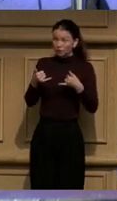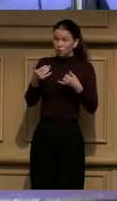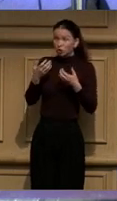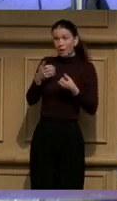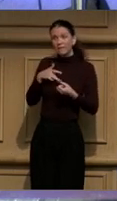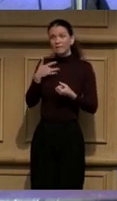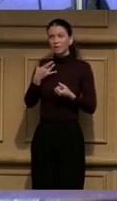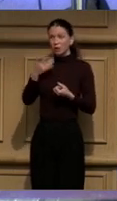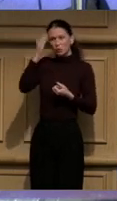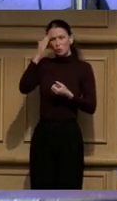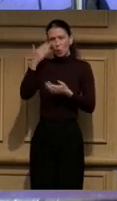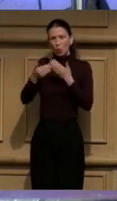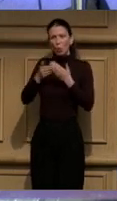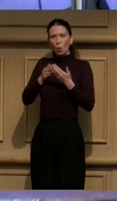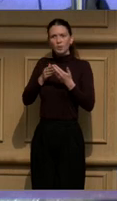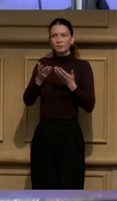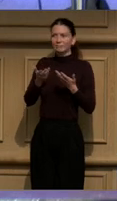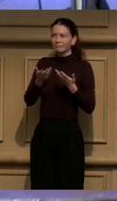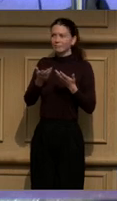Do you want to go first, David? Yeah, sure.